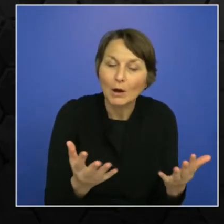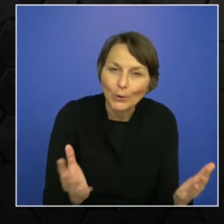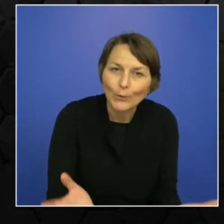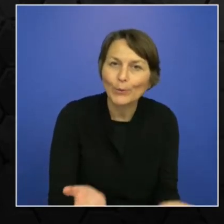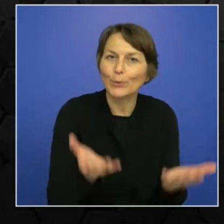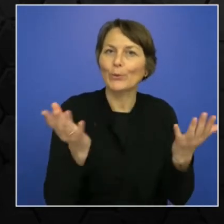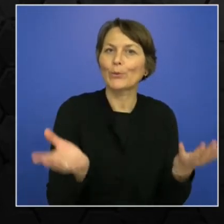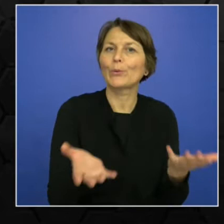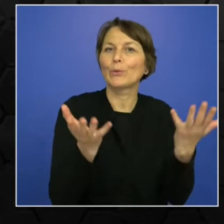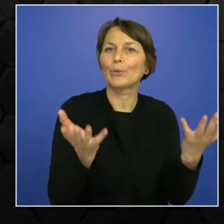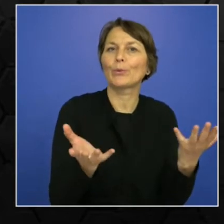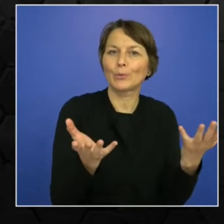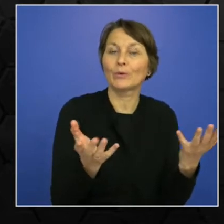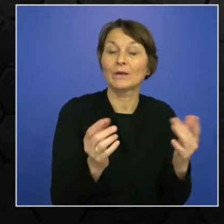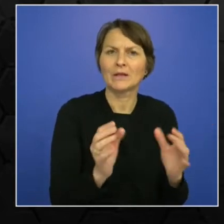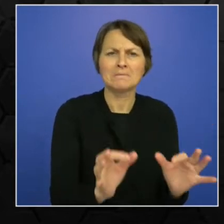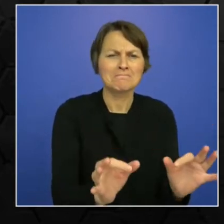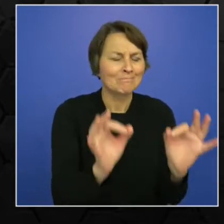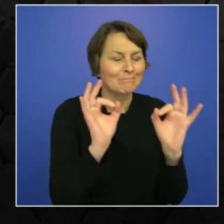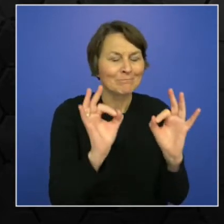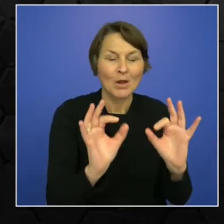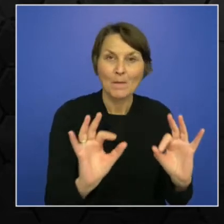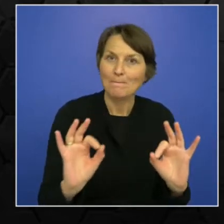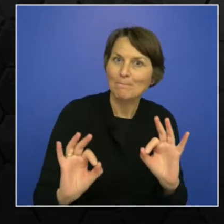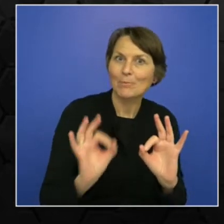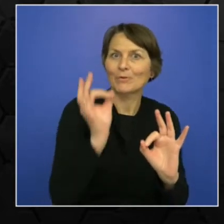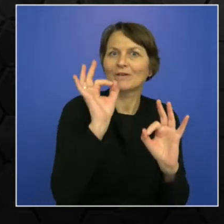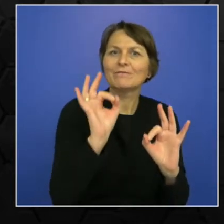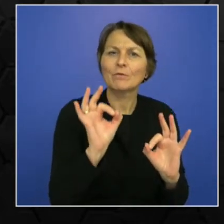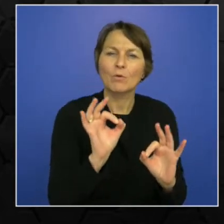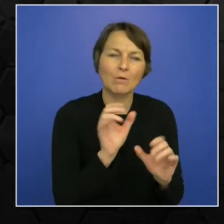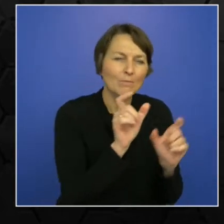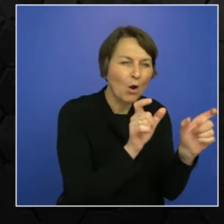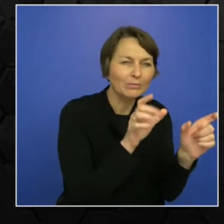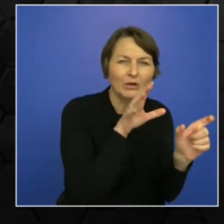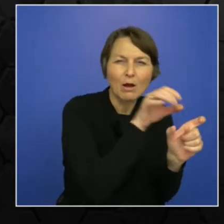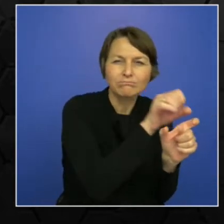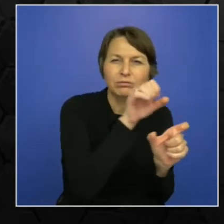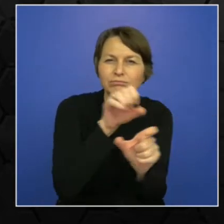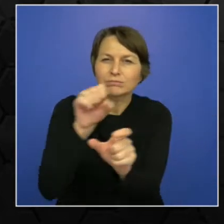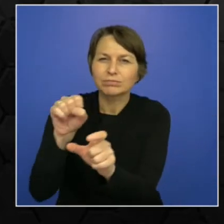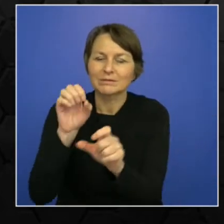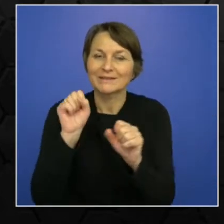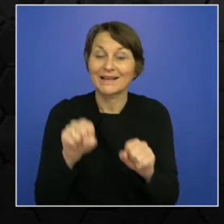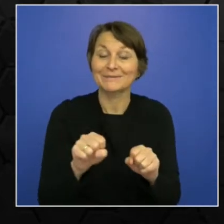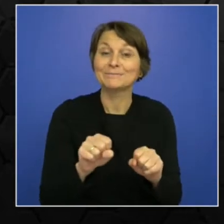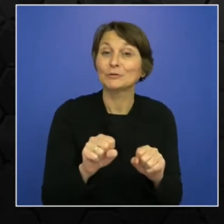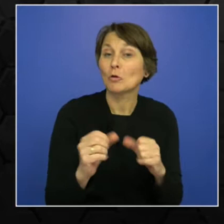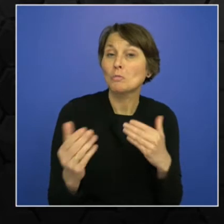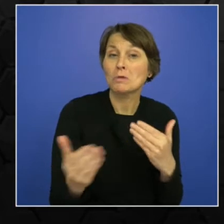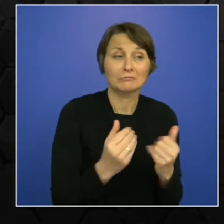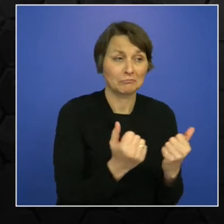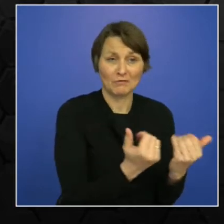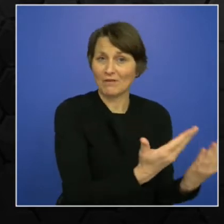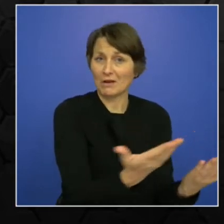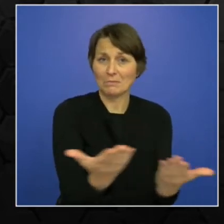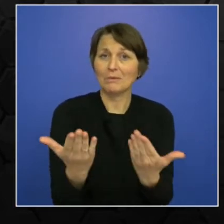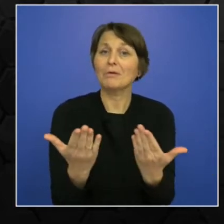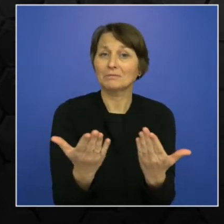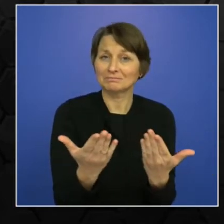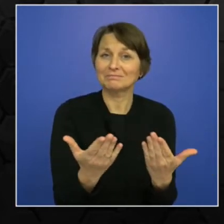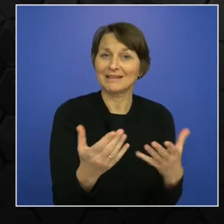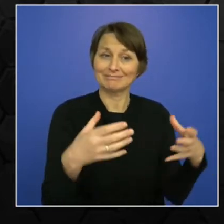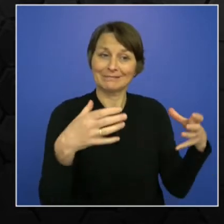the state-of-the-art for object detection, and it is easily available as a class